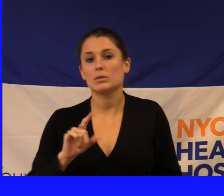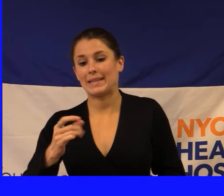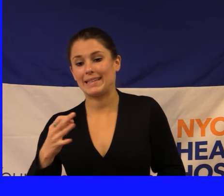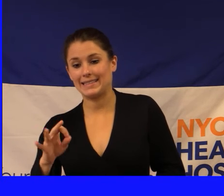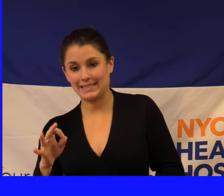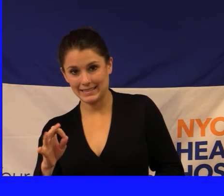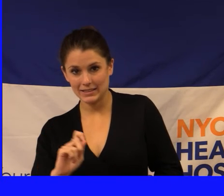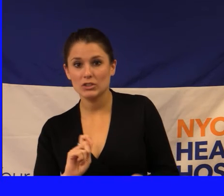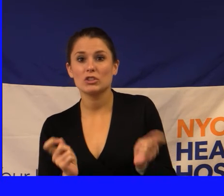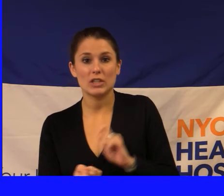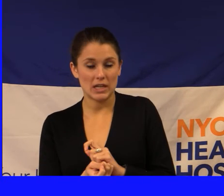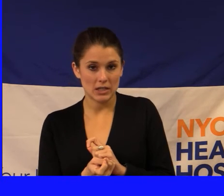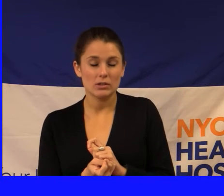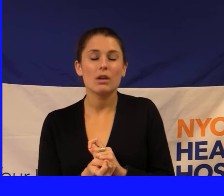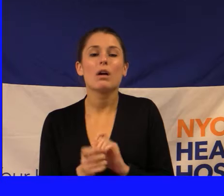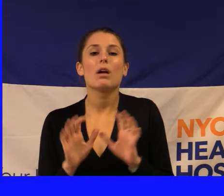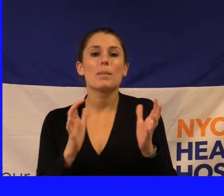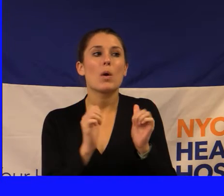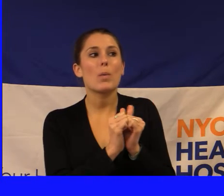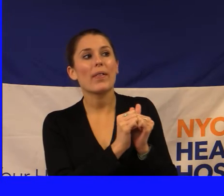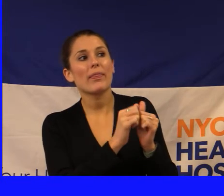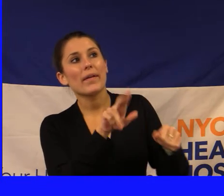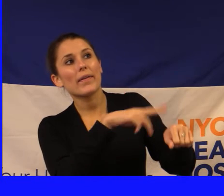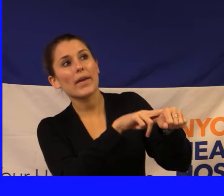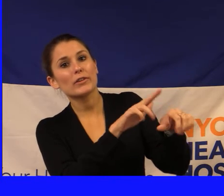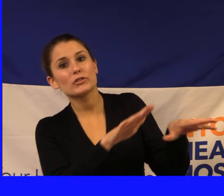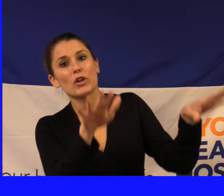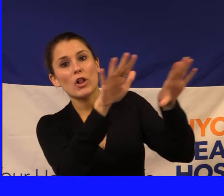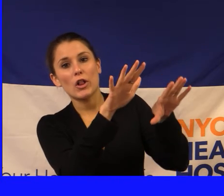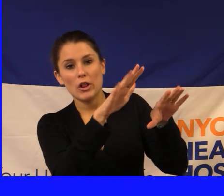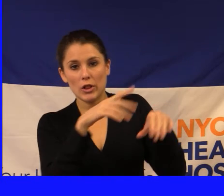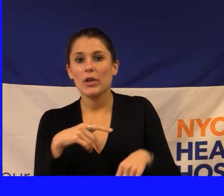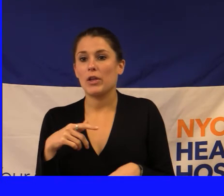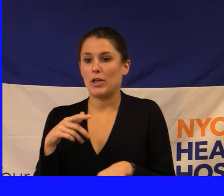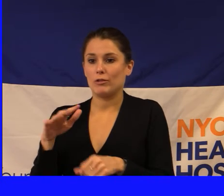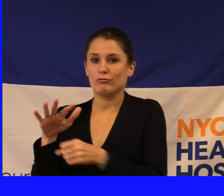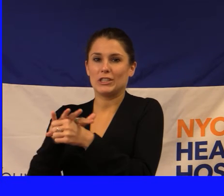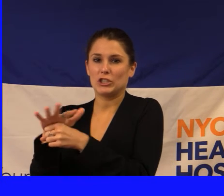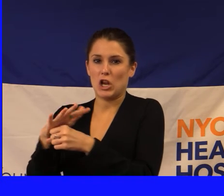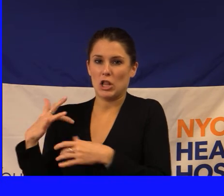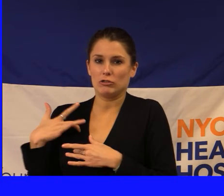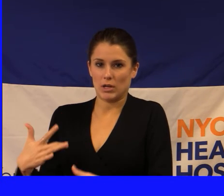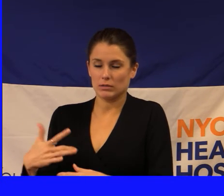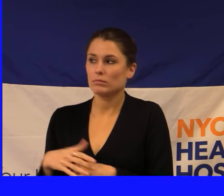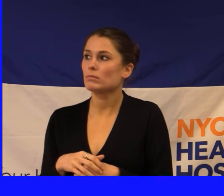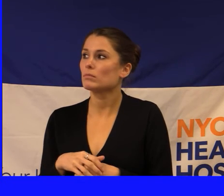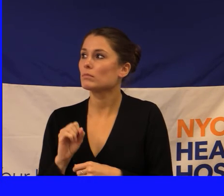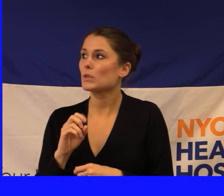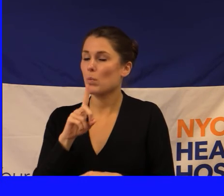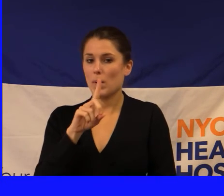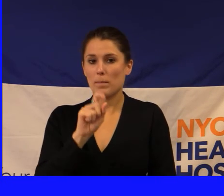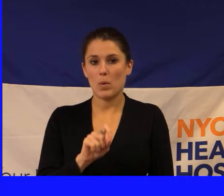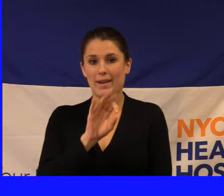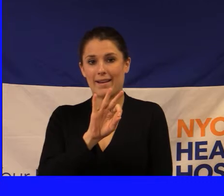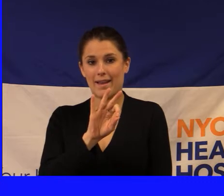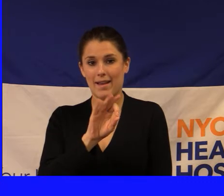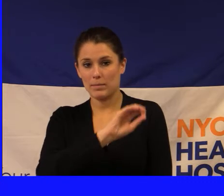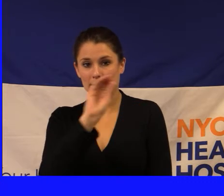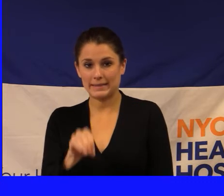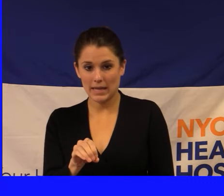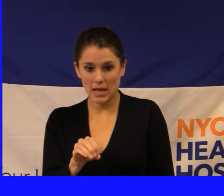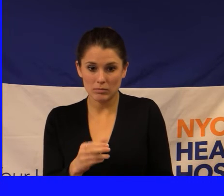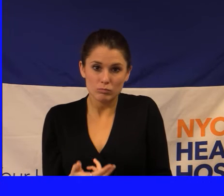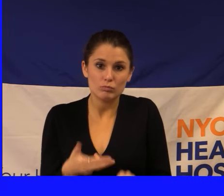19 versus national and regional trends. So a 1.9% growth rate in